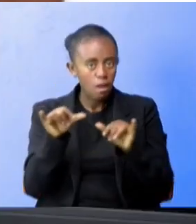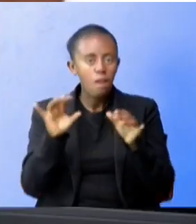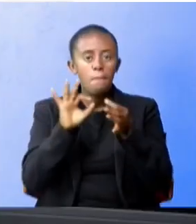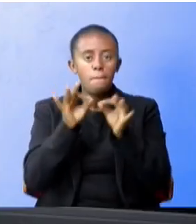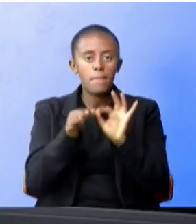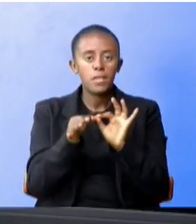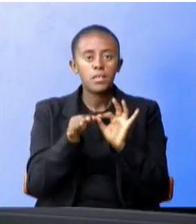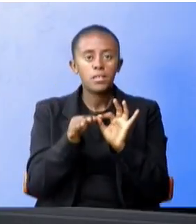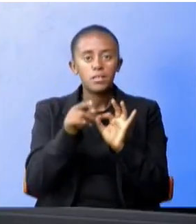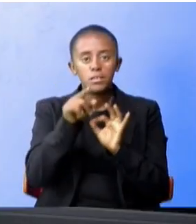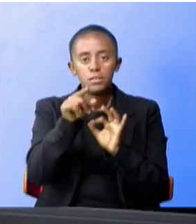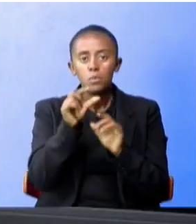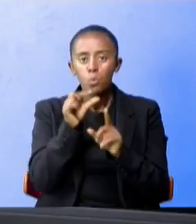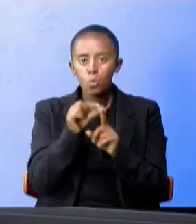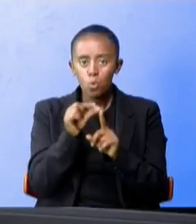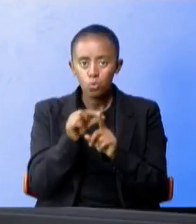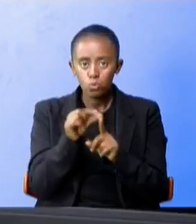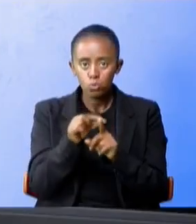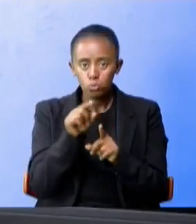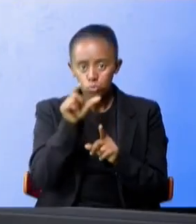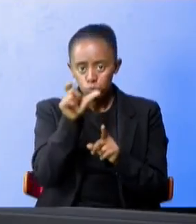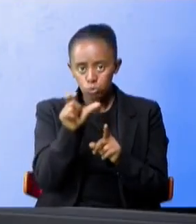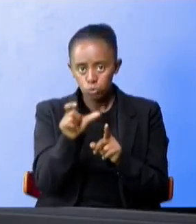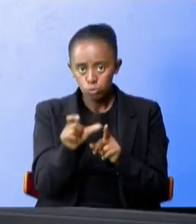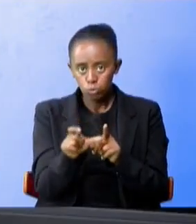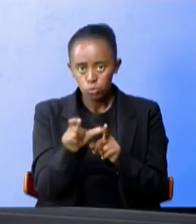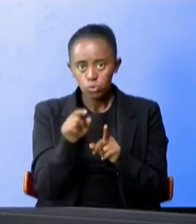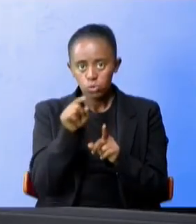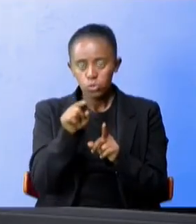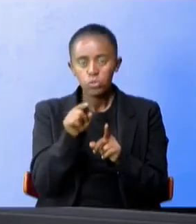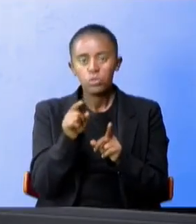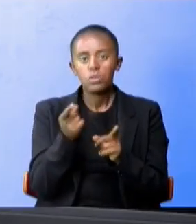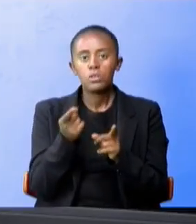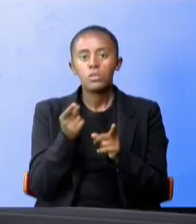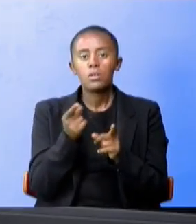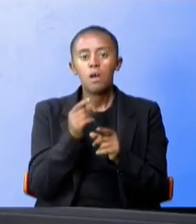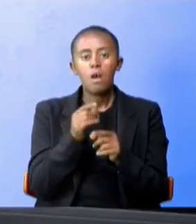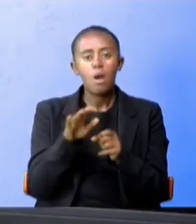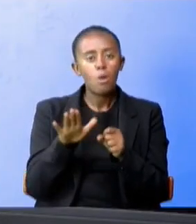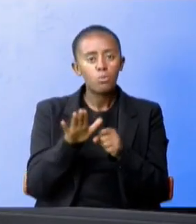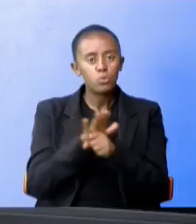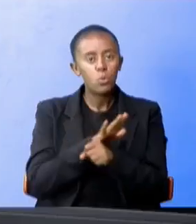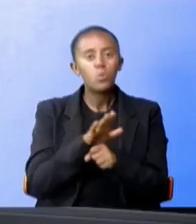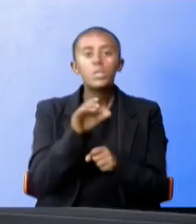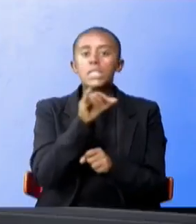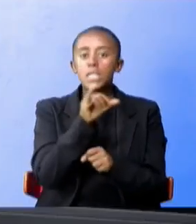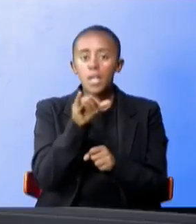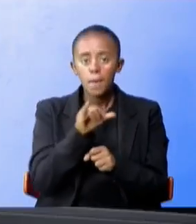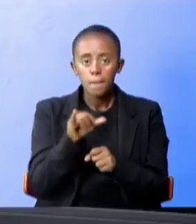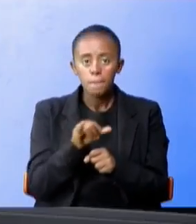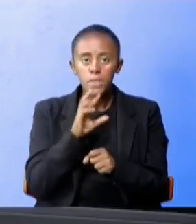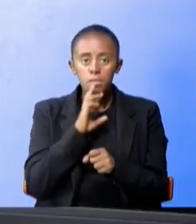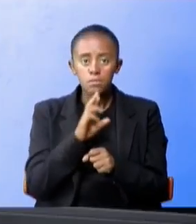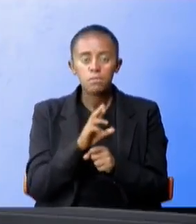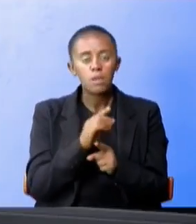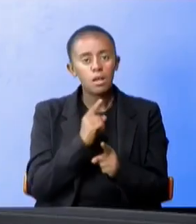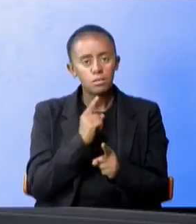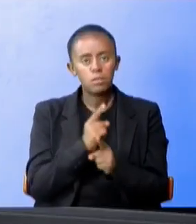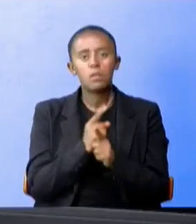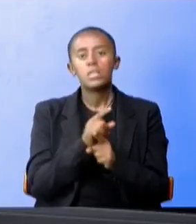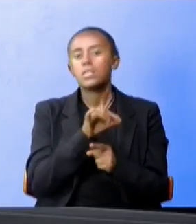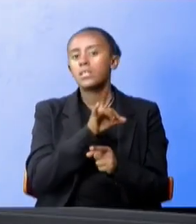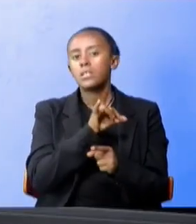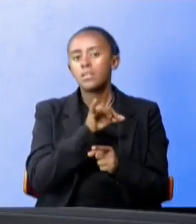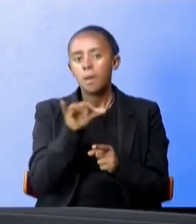So the words that you find in the case of absolute synonyms are exactly the